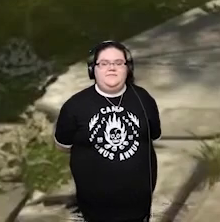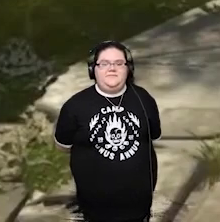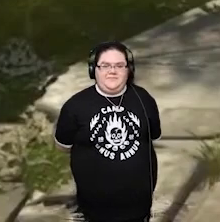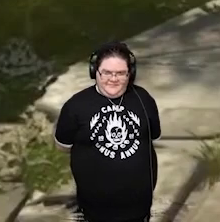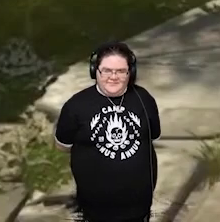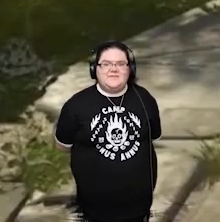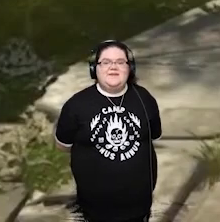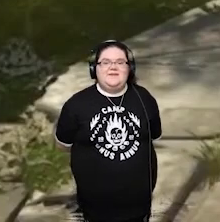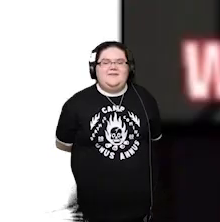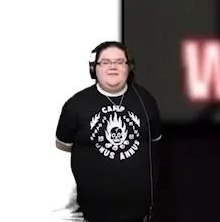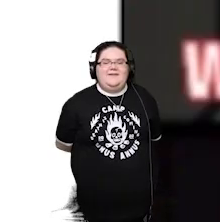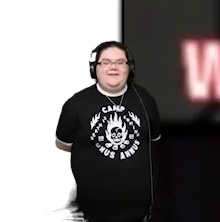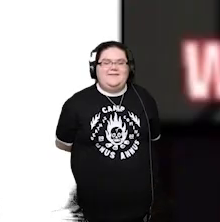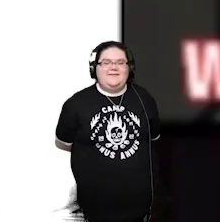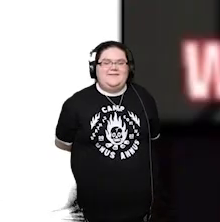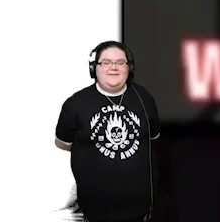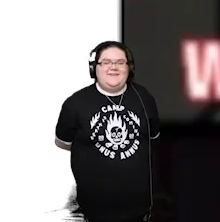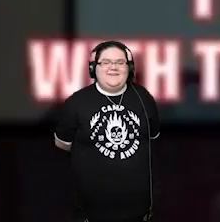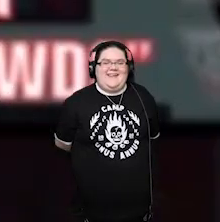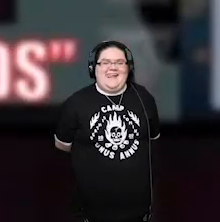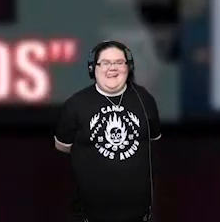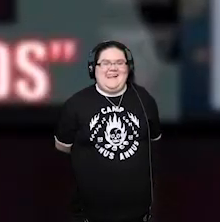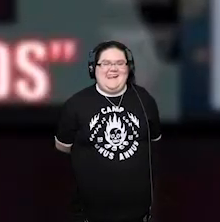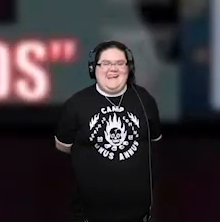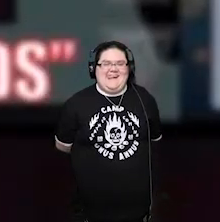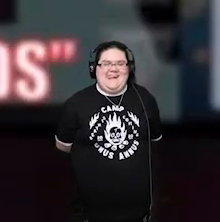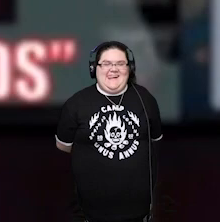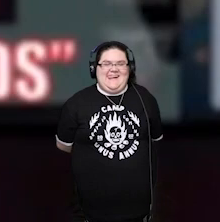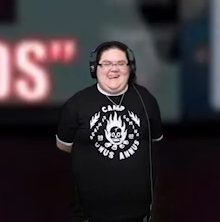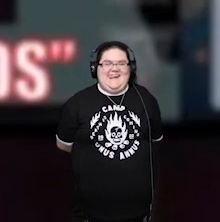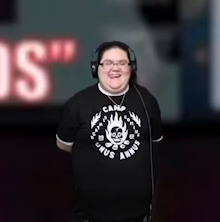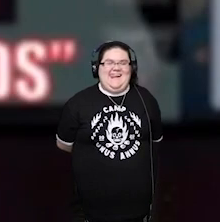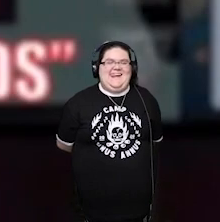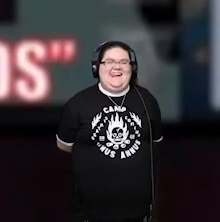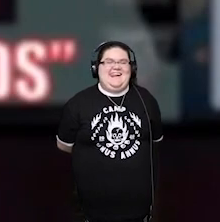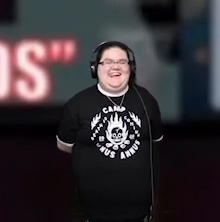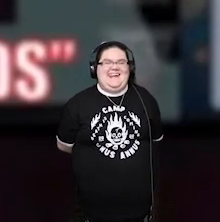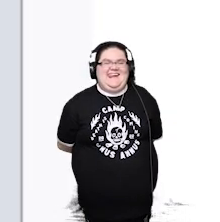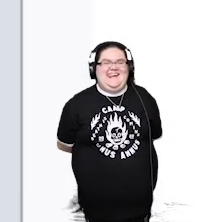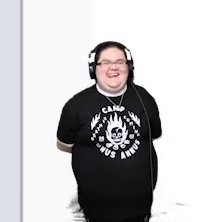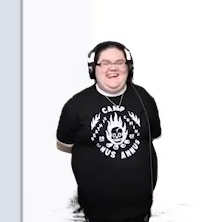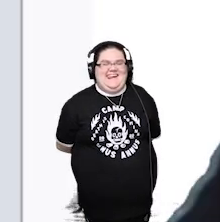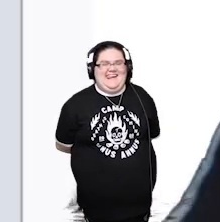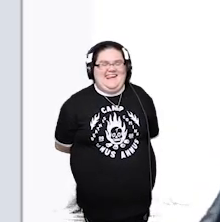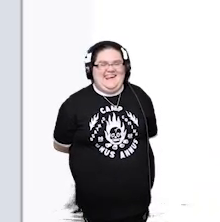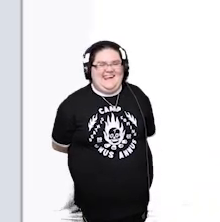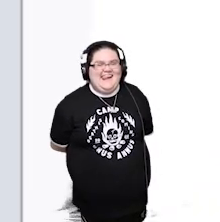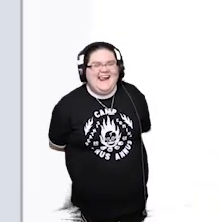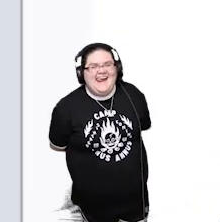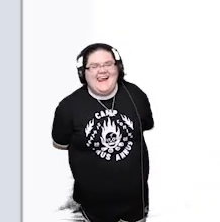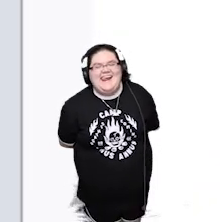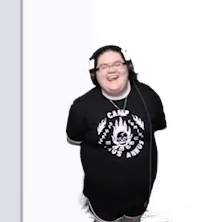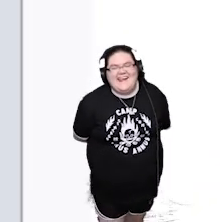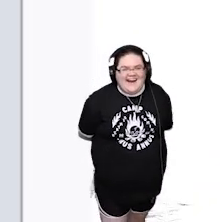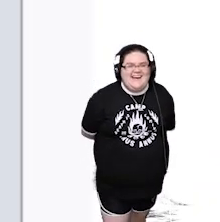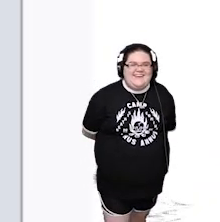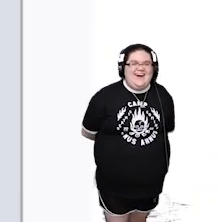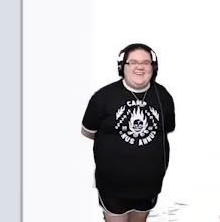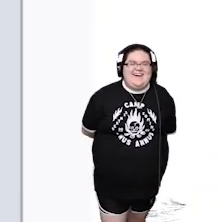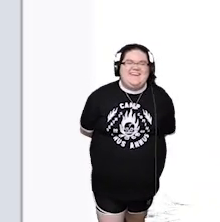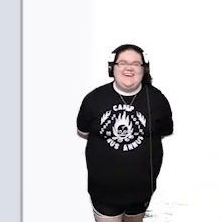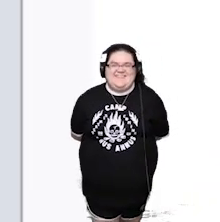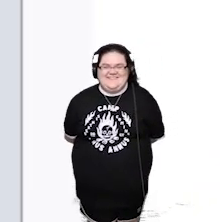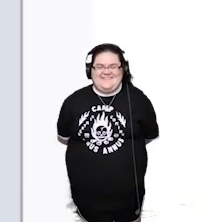video. Let's get to the rest of it. I'm starting with the boy Pewds. Pewds, how hard is it to put four digits? Man, I felt attacked. PewDiePie, what an